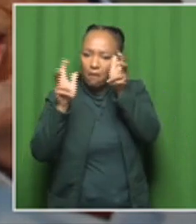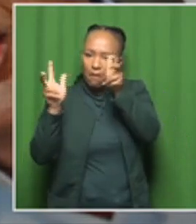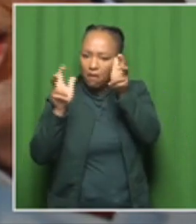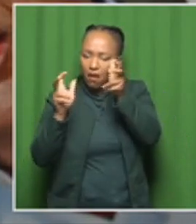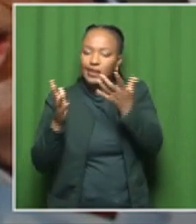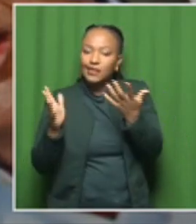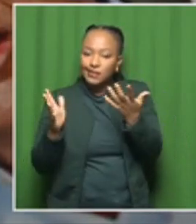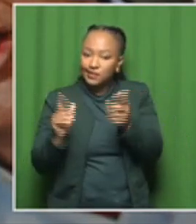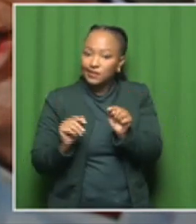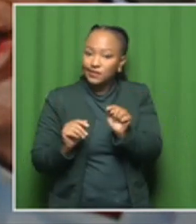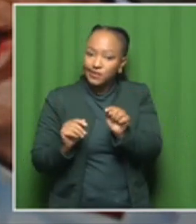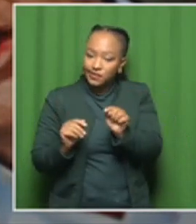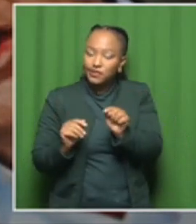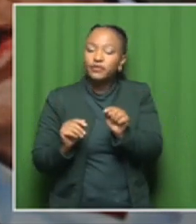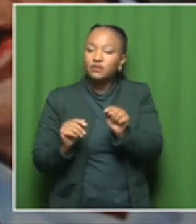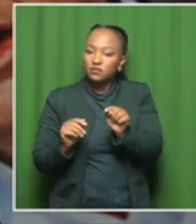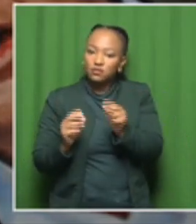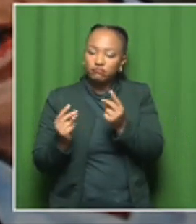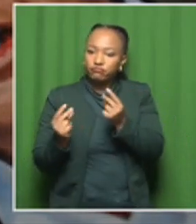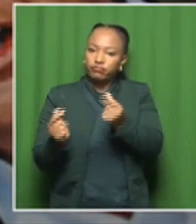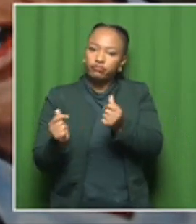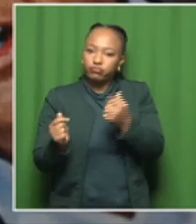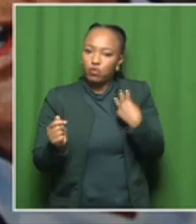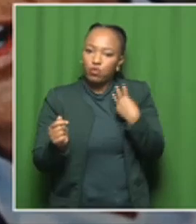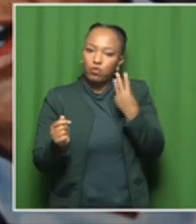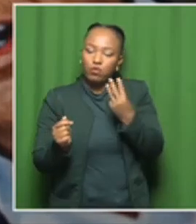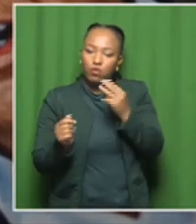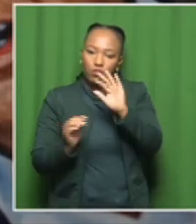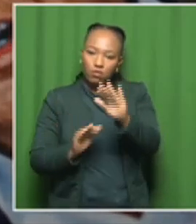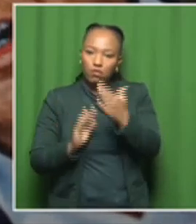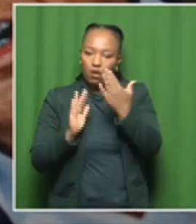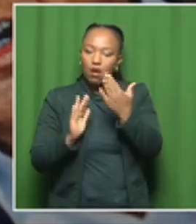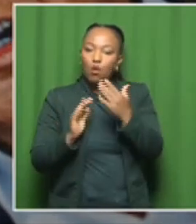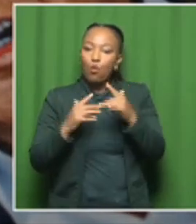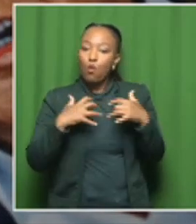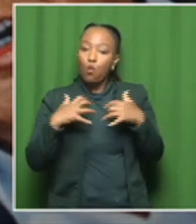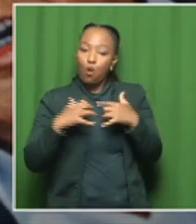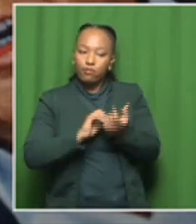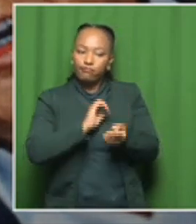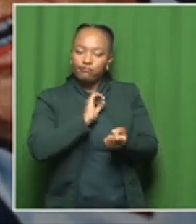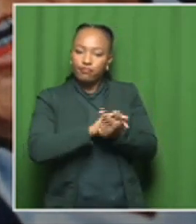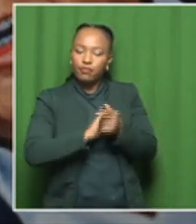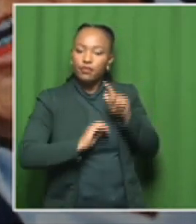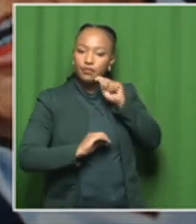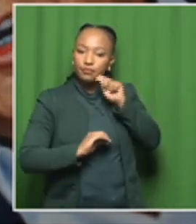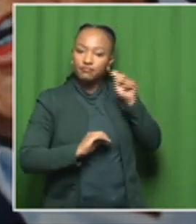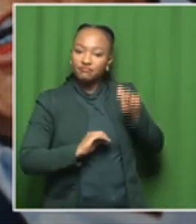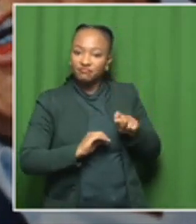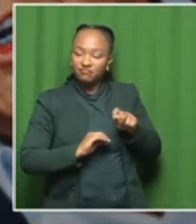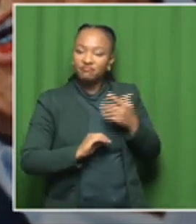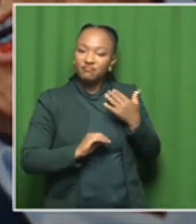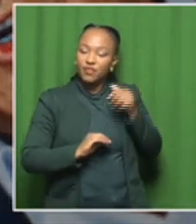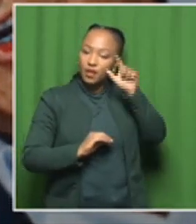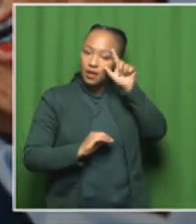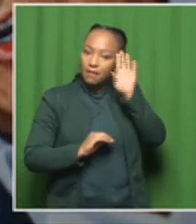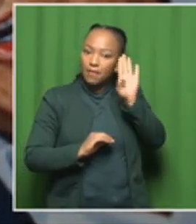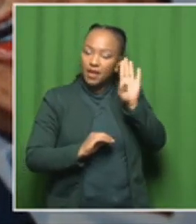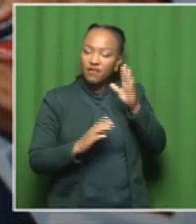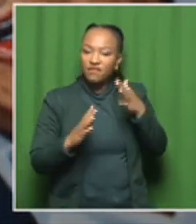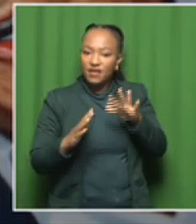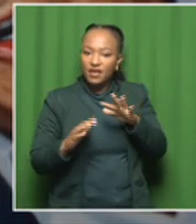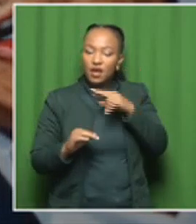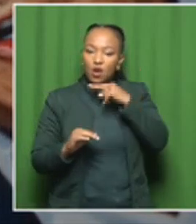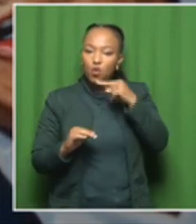certainly rapidly shifted Washington's approach to the war in Ukraine. The Biden administration had tried to cold shoulder Russia